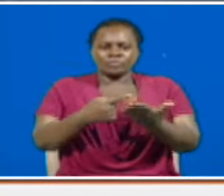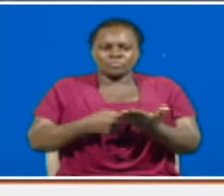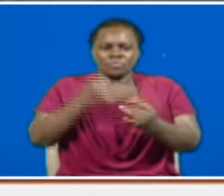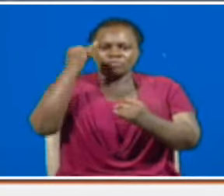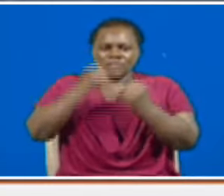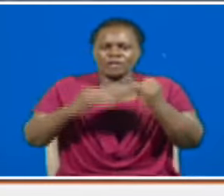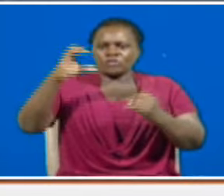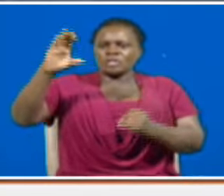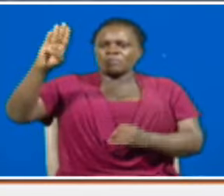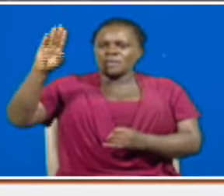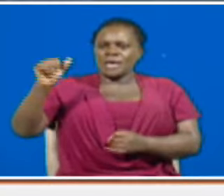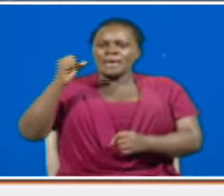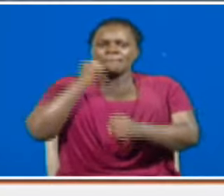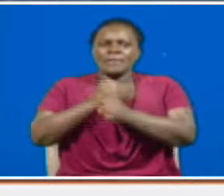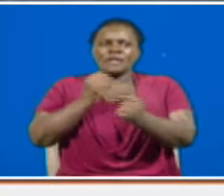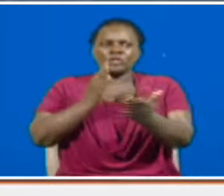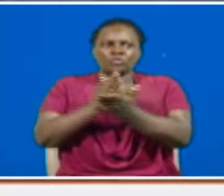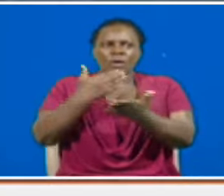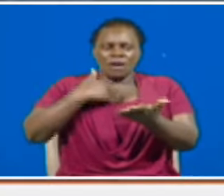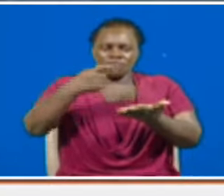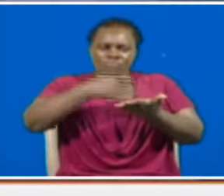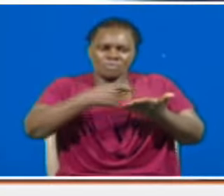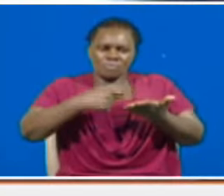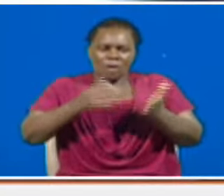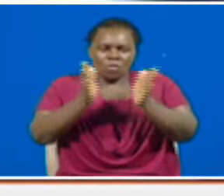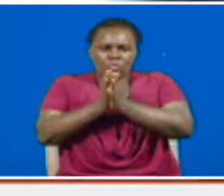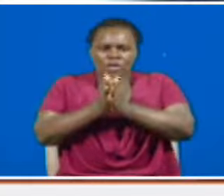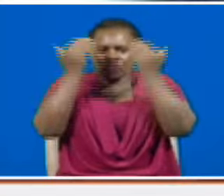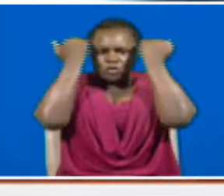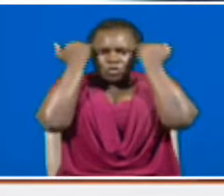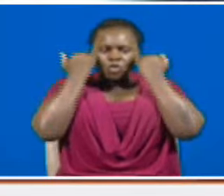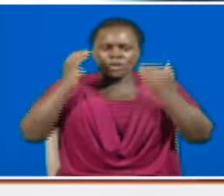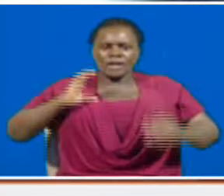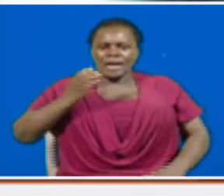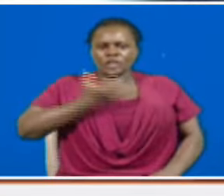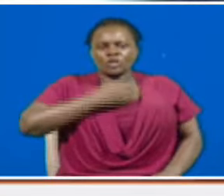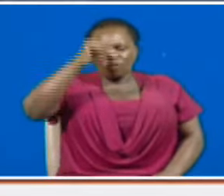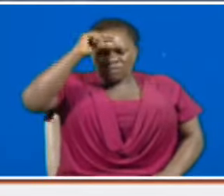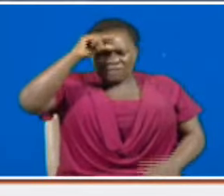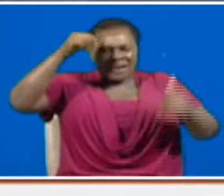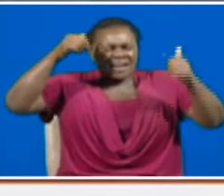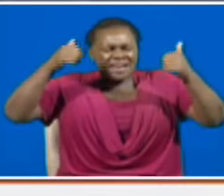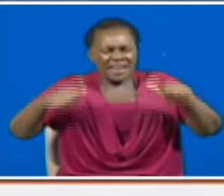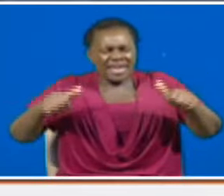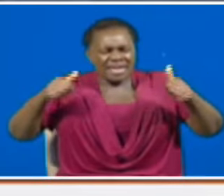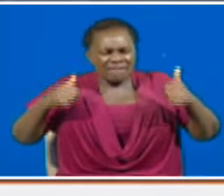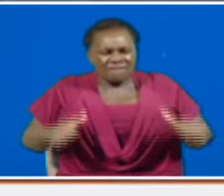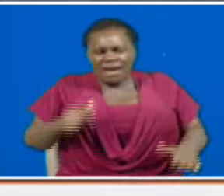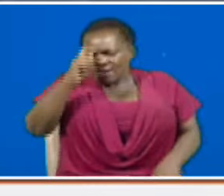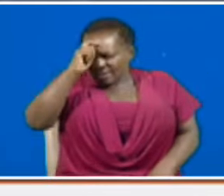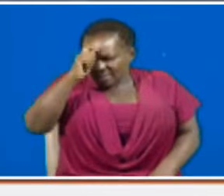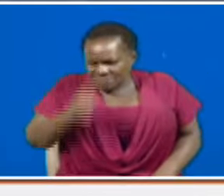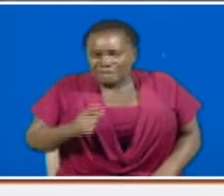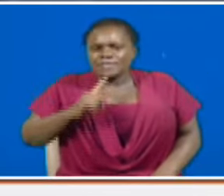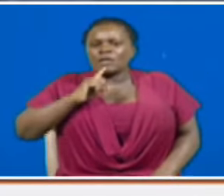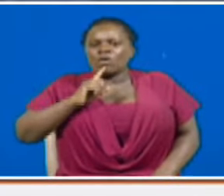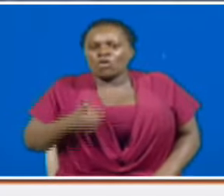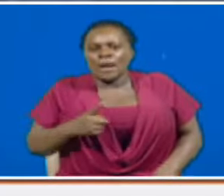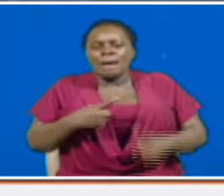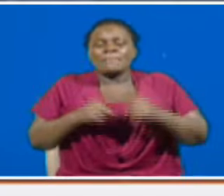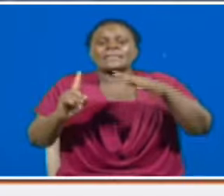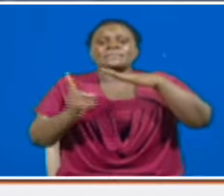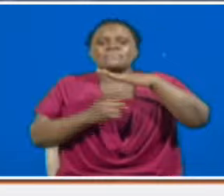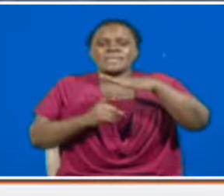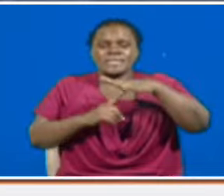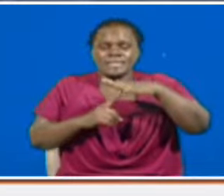CBA and ensure that we have a signed CBA with the court. The Council of Governors has never obeyed this court order as much as the ministry has